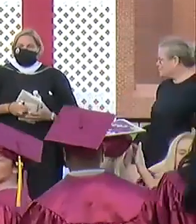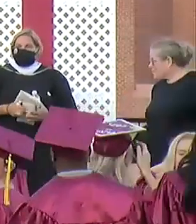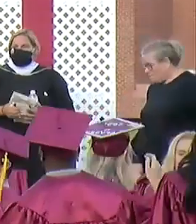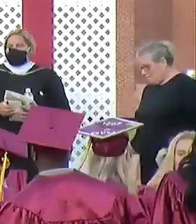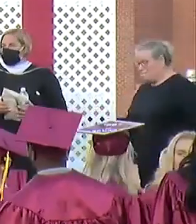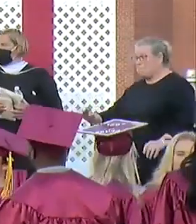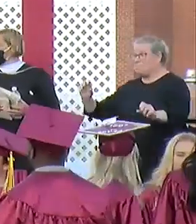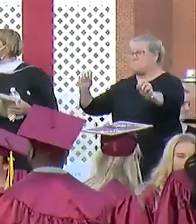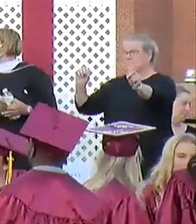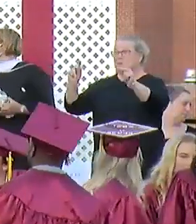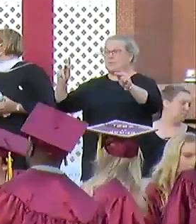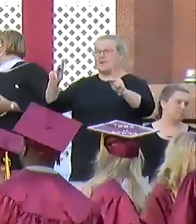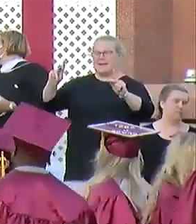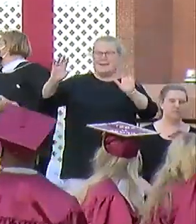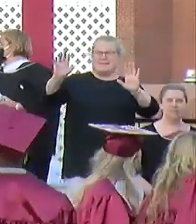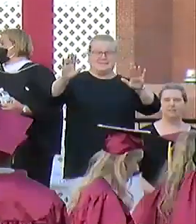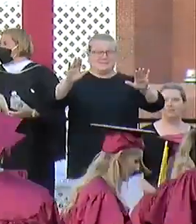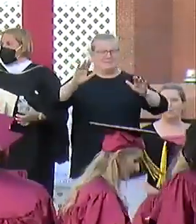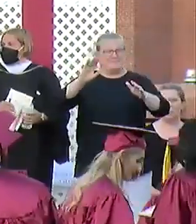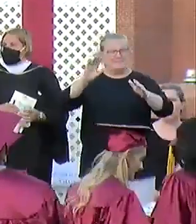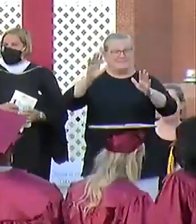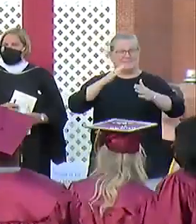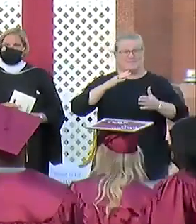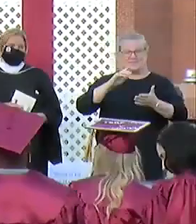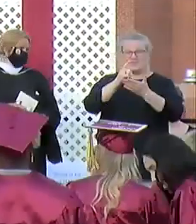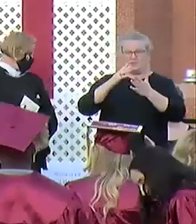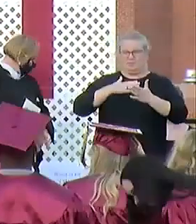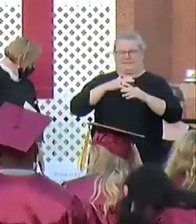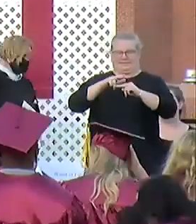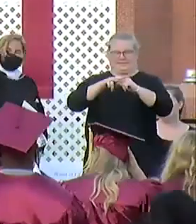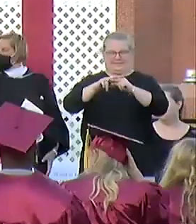Okay, will the graduates please return to their seats?